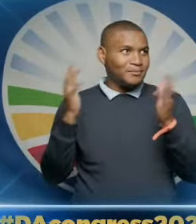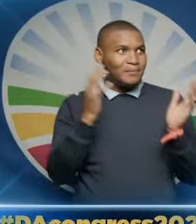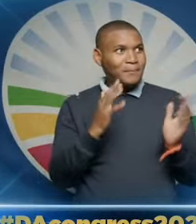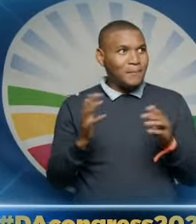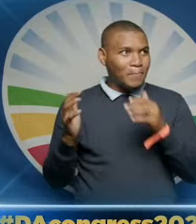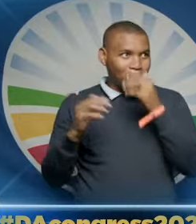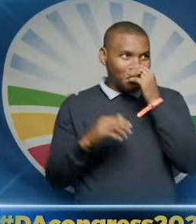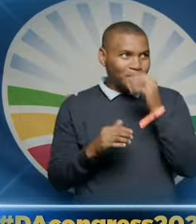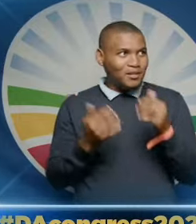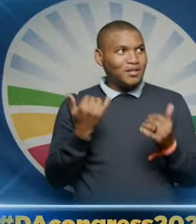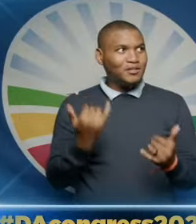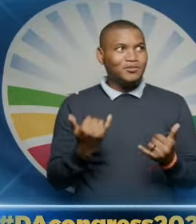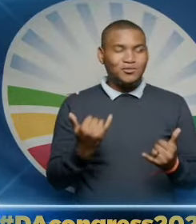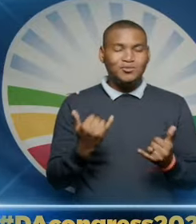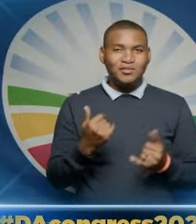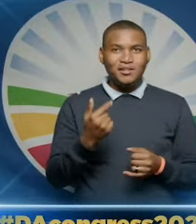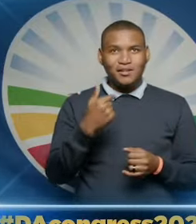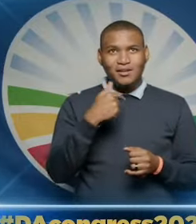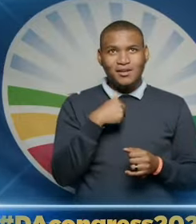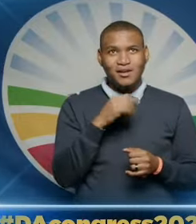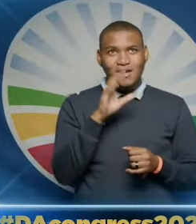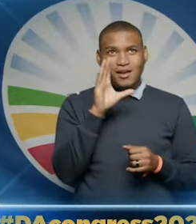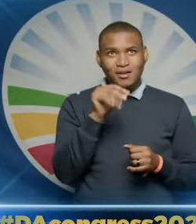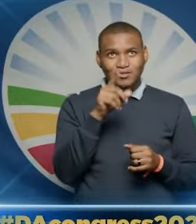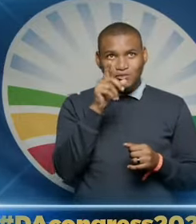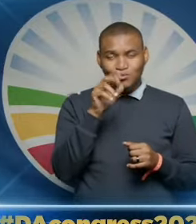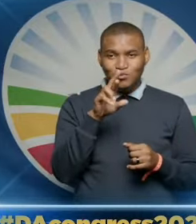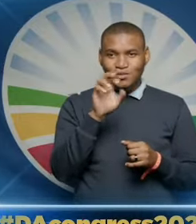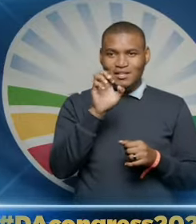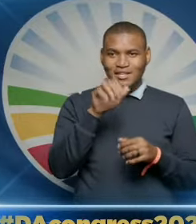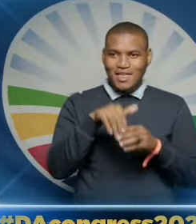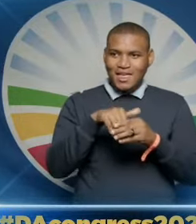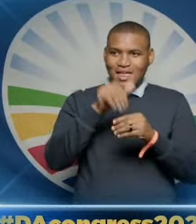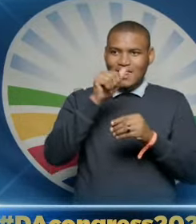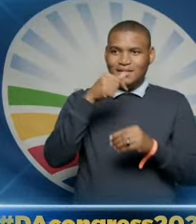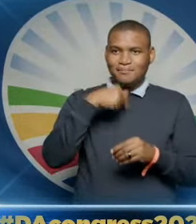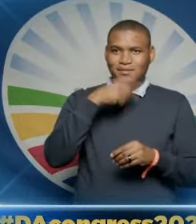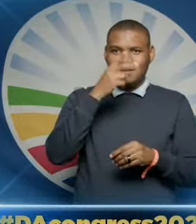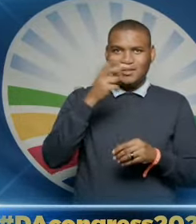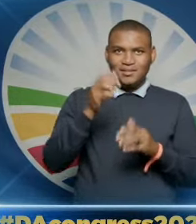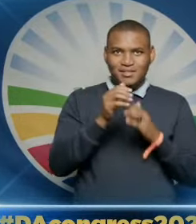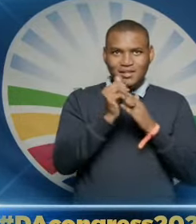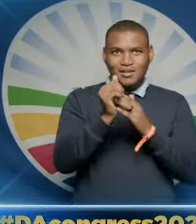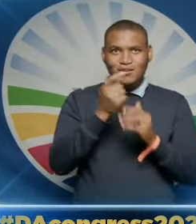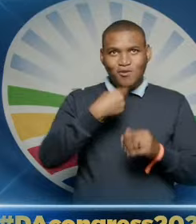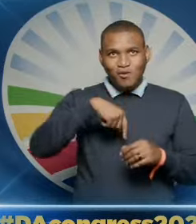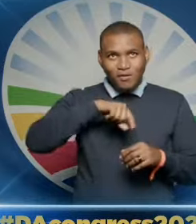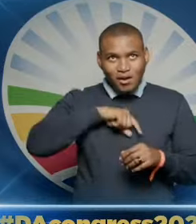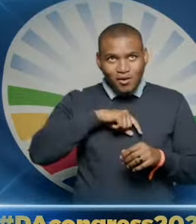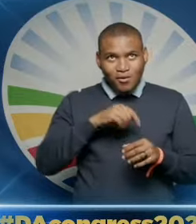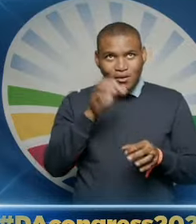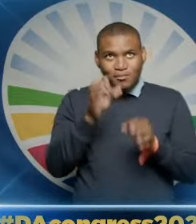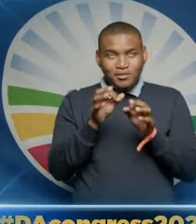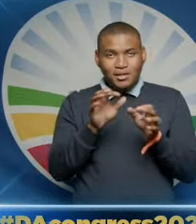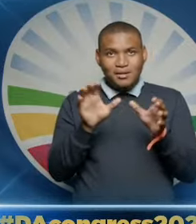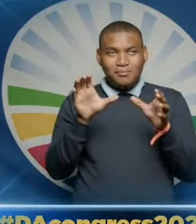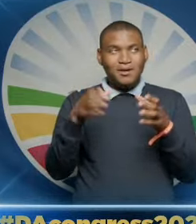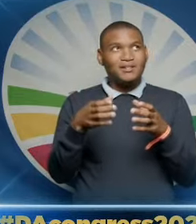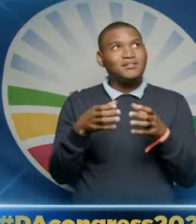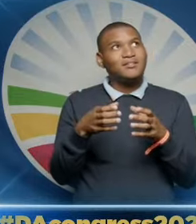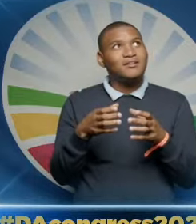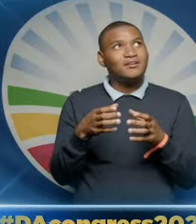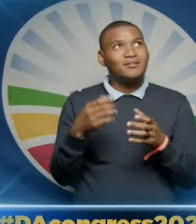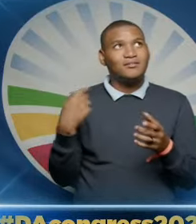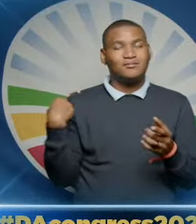And today, I ask you to re-elect me as the leader of our beloved party.